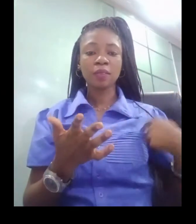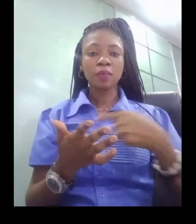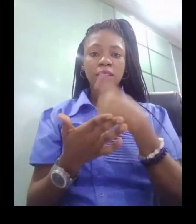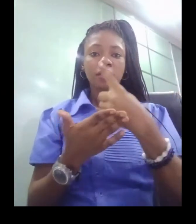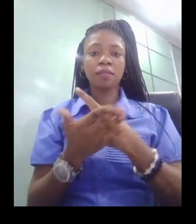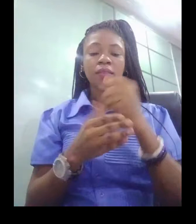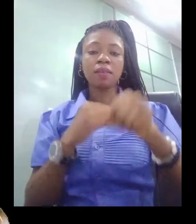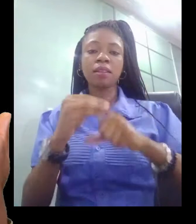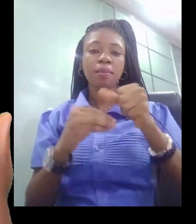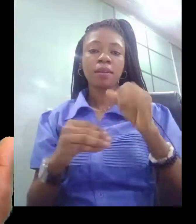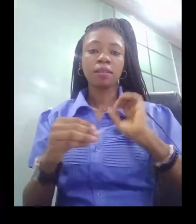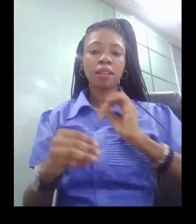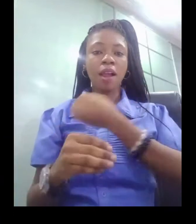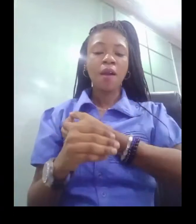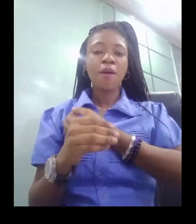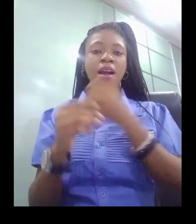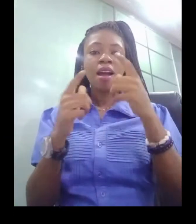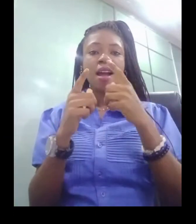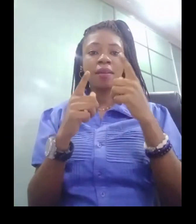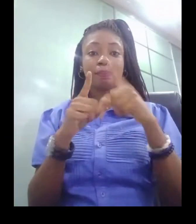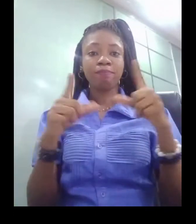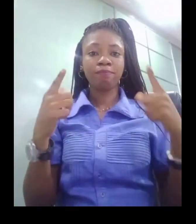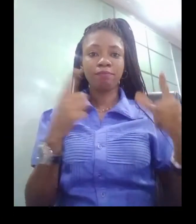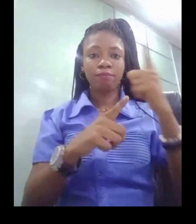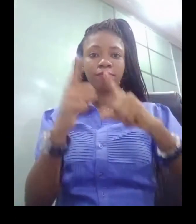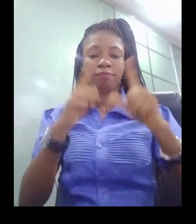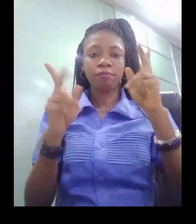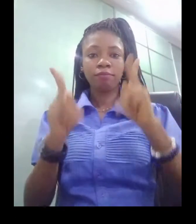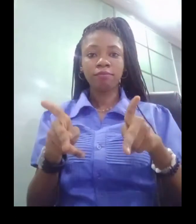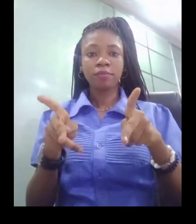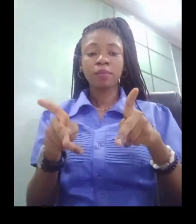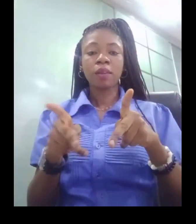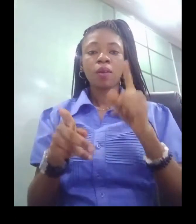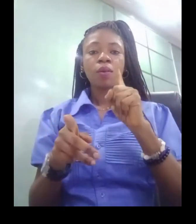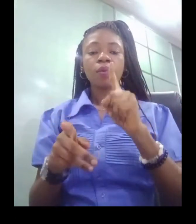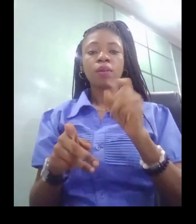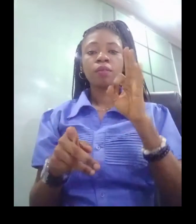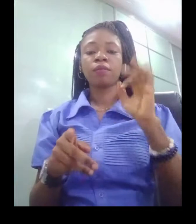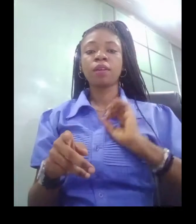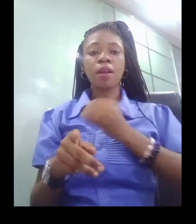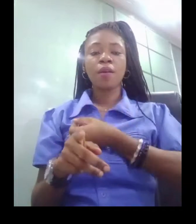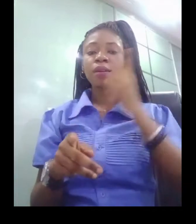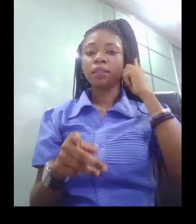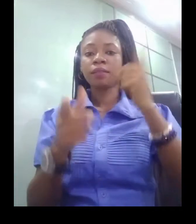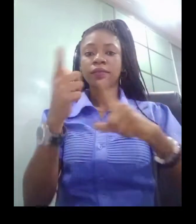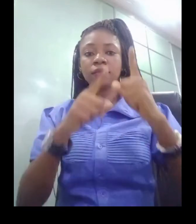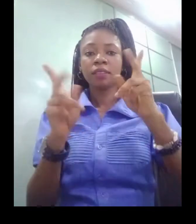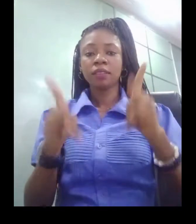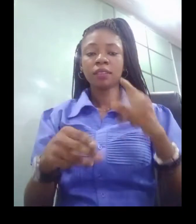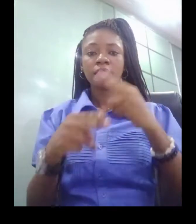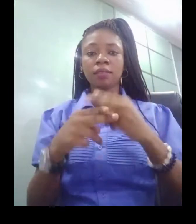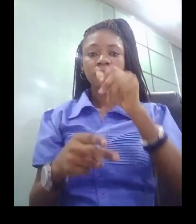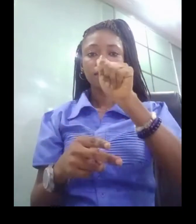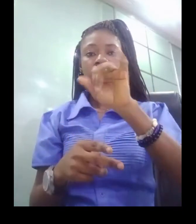about our language consultant, one of our deaf signers, Aisha, and we've